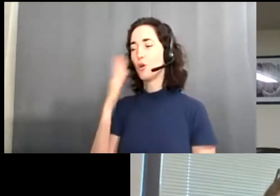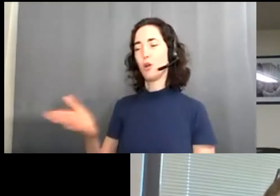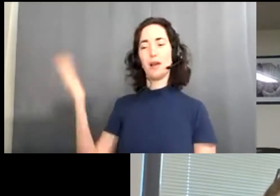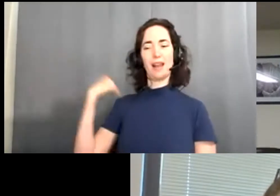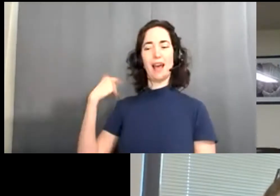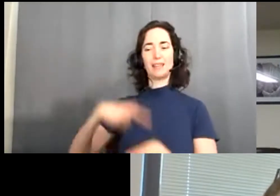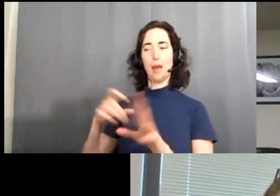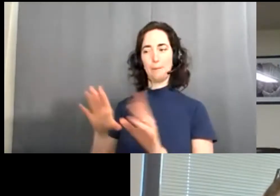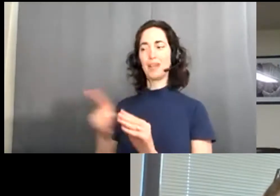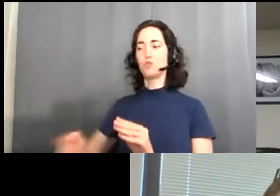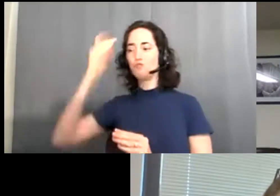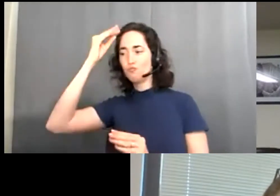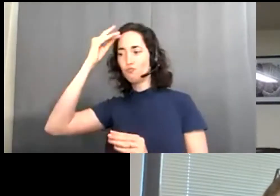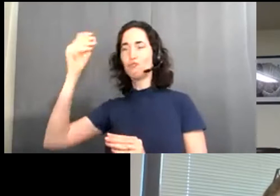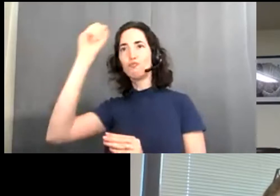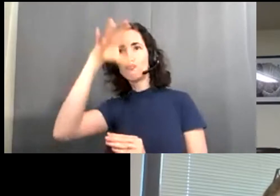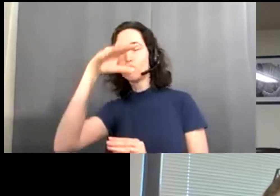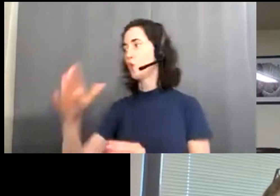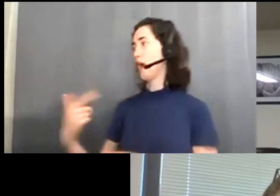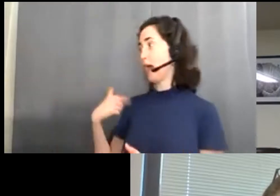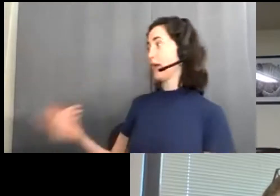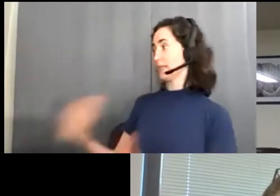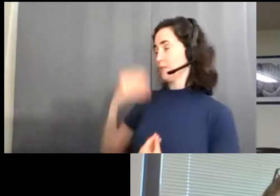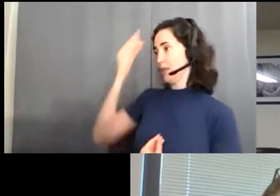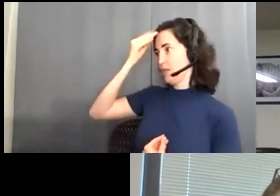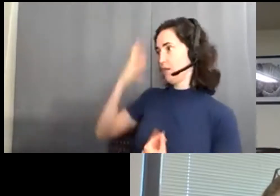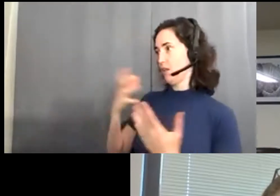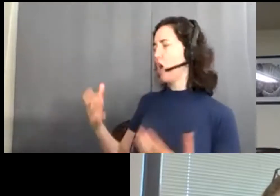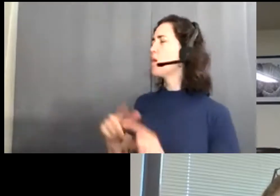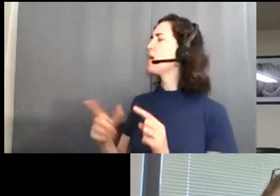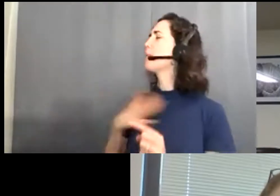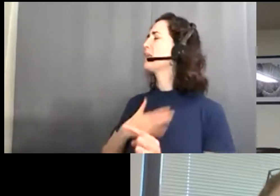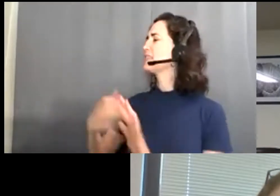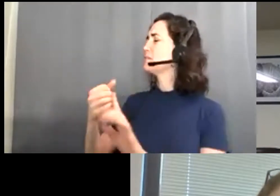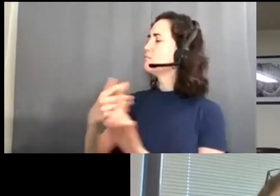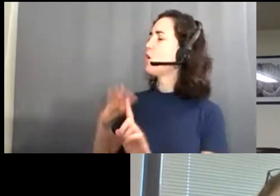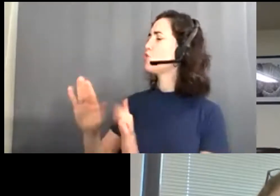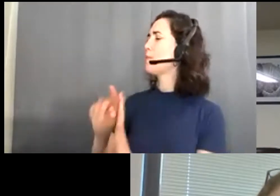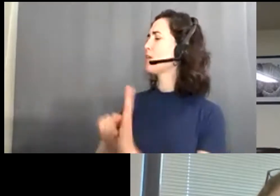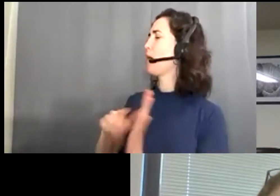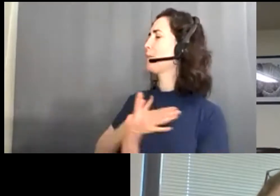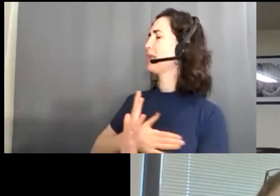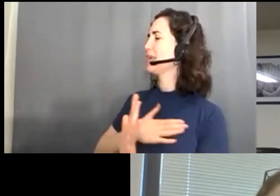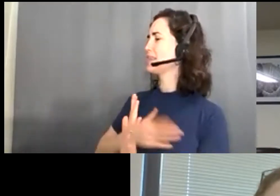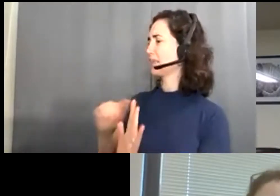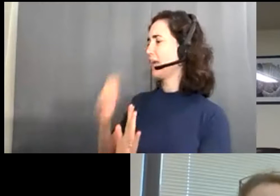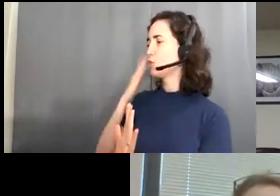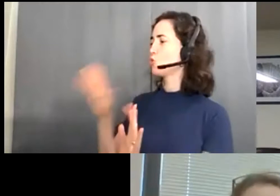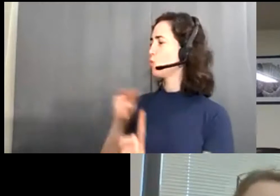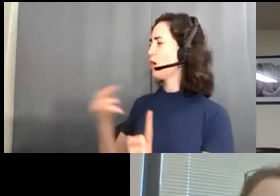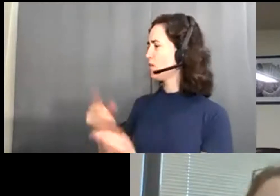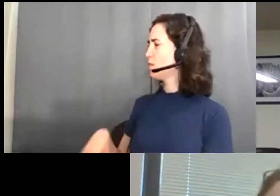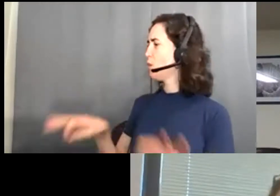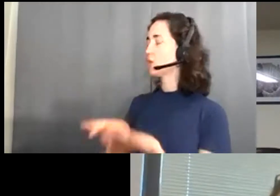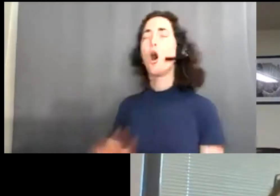last time. I've been doing a lot of thinking about that. Tell a little bit, just very, very briefly, about your background so we know kind of where you're coming from. I think that's important. Okay,